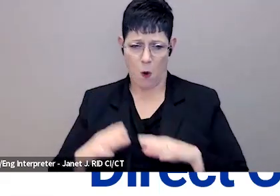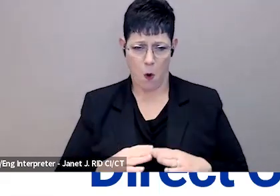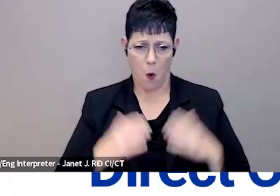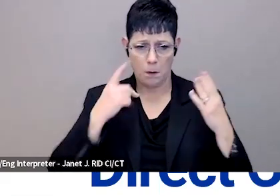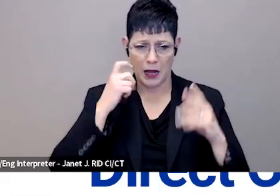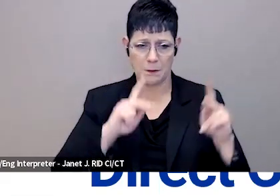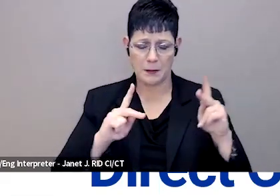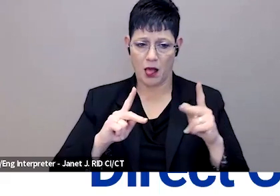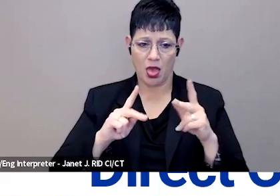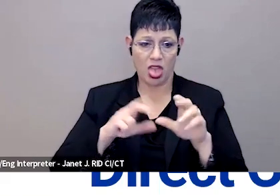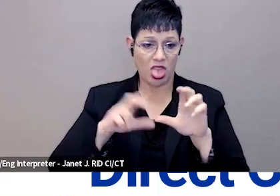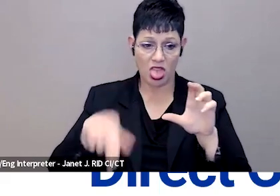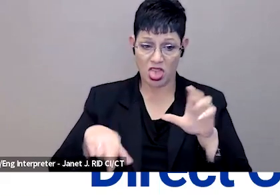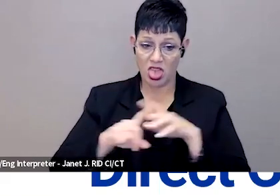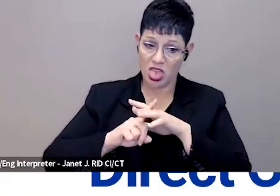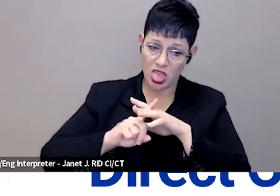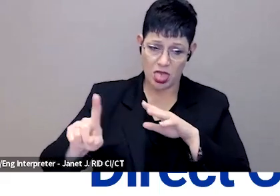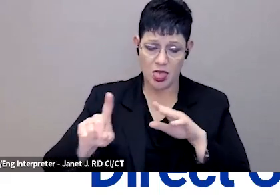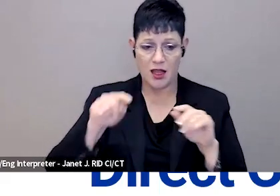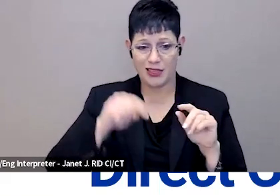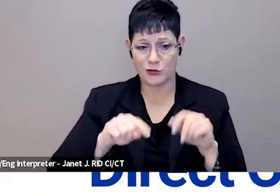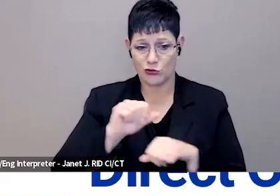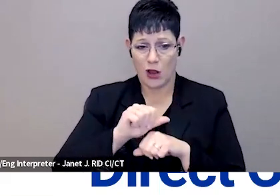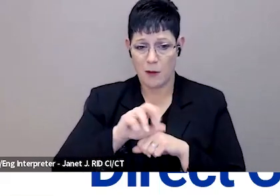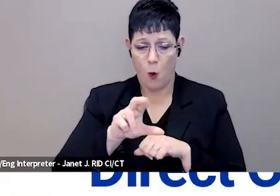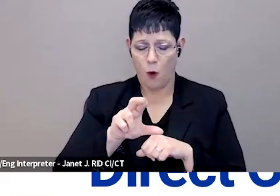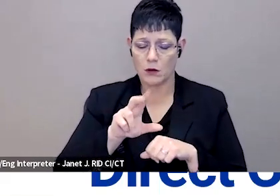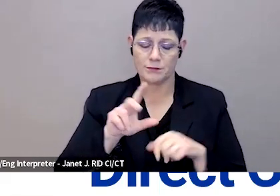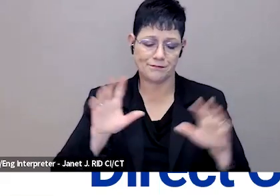are either exiting the labor force or leaving direct